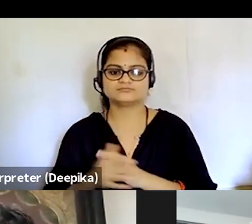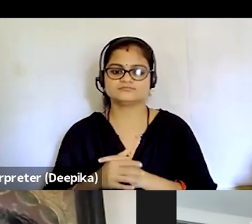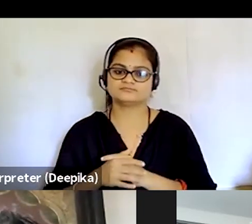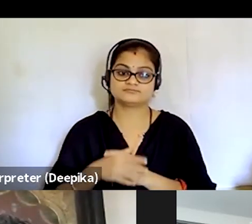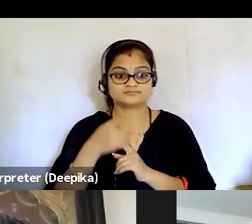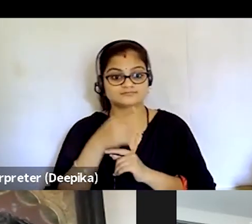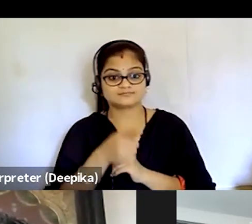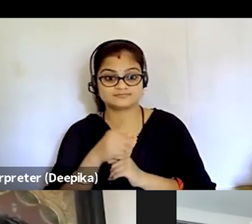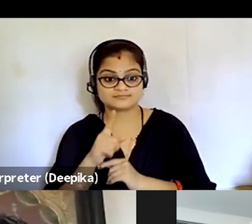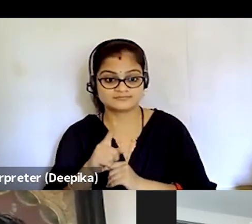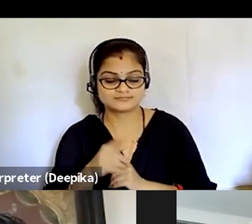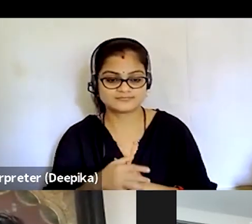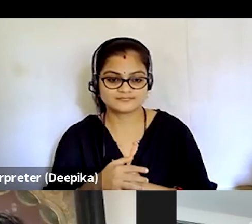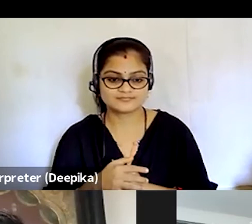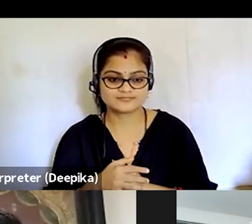you're gonna